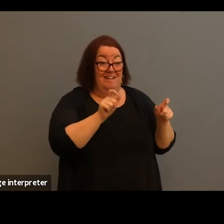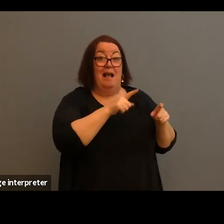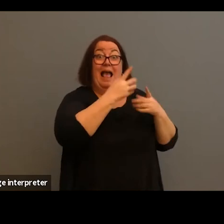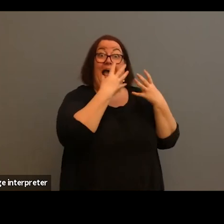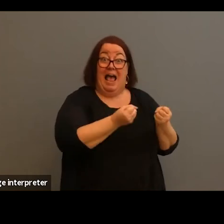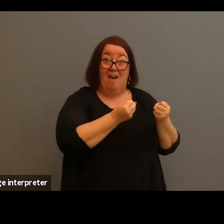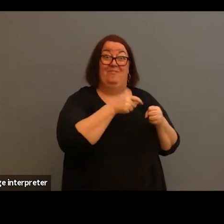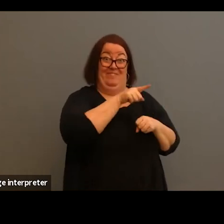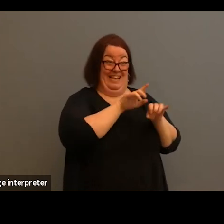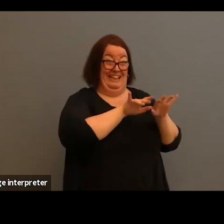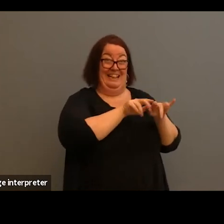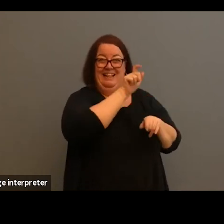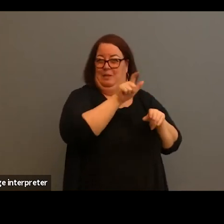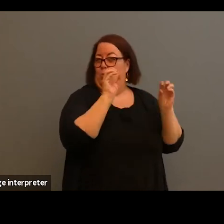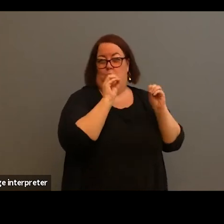disabilities, is less than